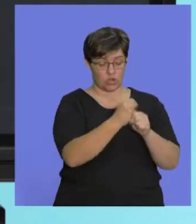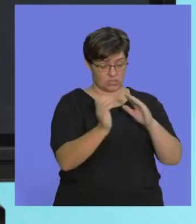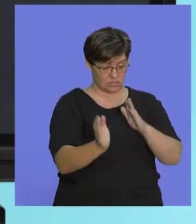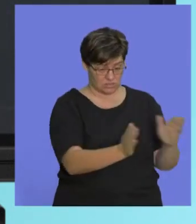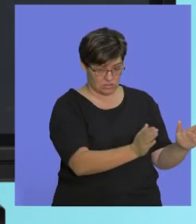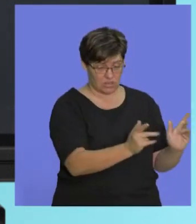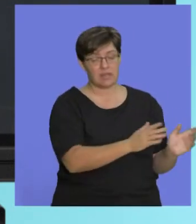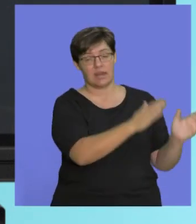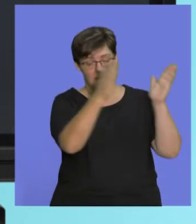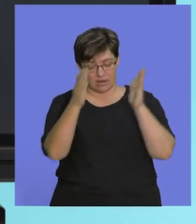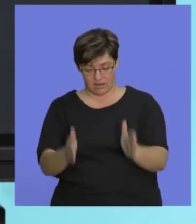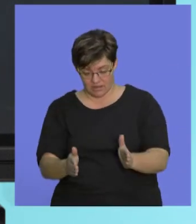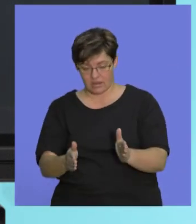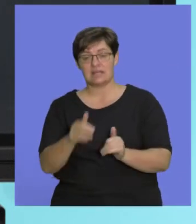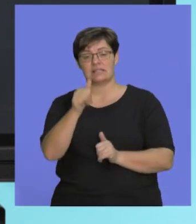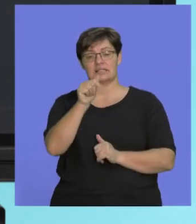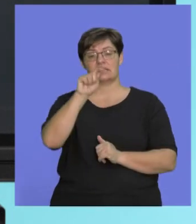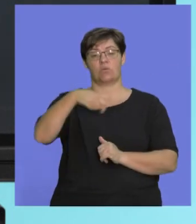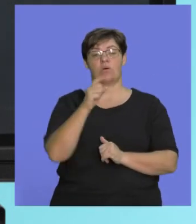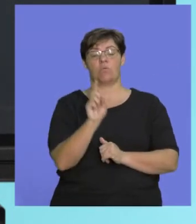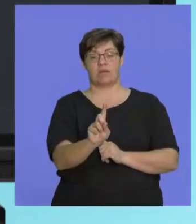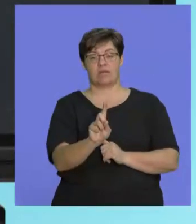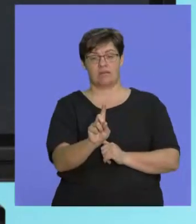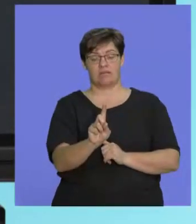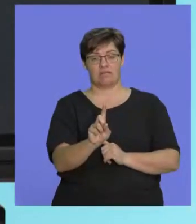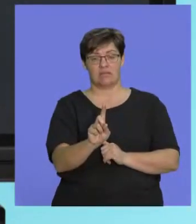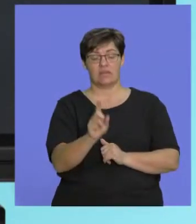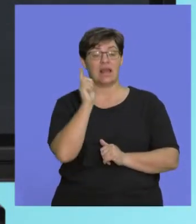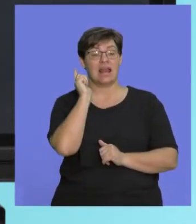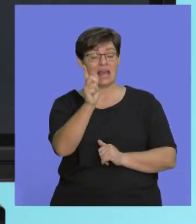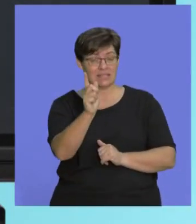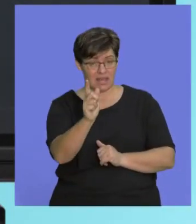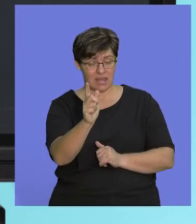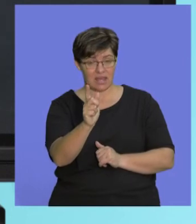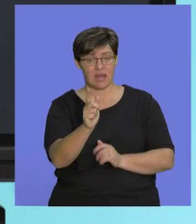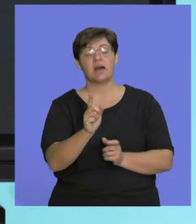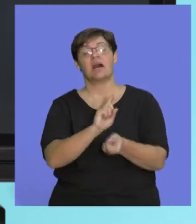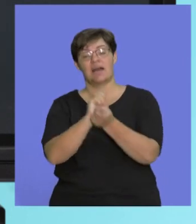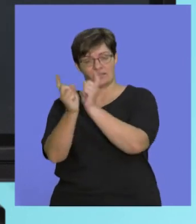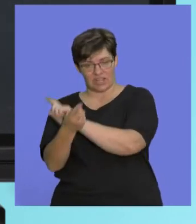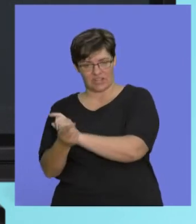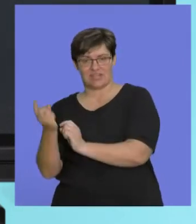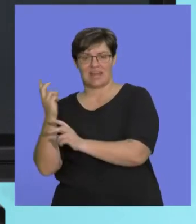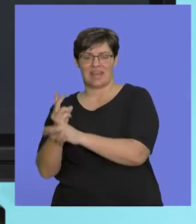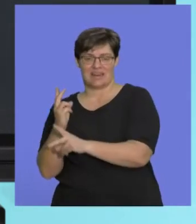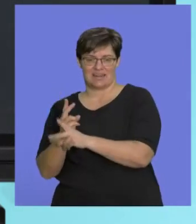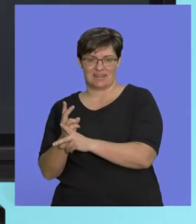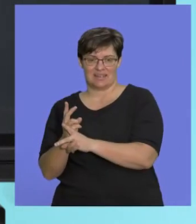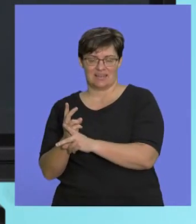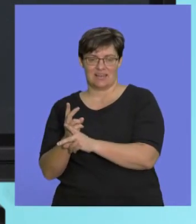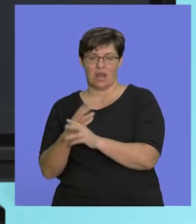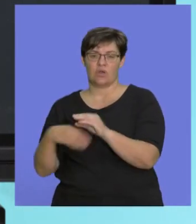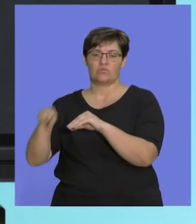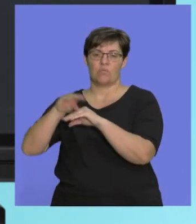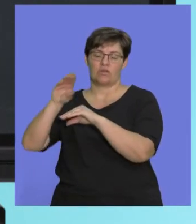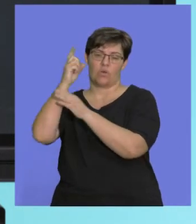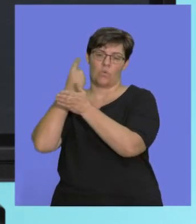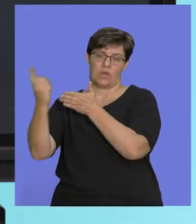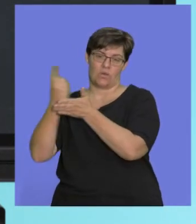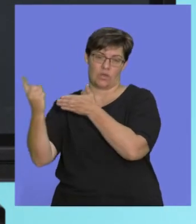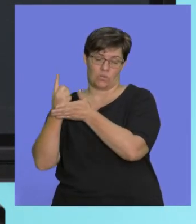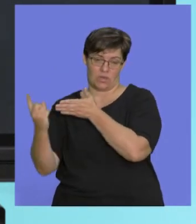became 6.1. And then later on, the interest also changed and it became a compounded weekly. So you